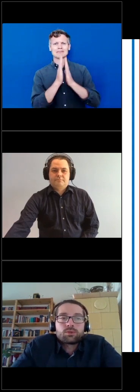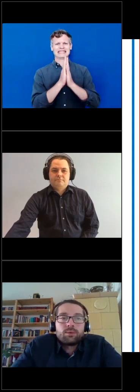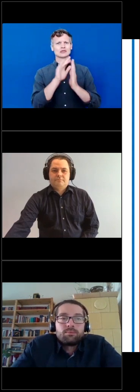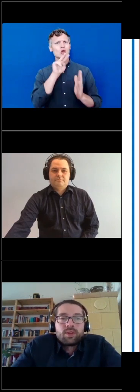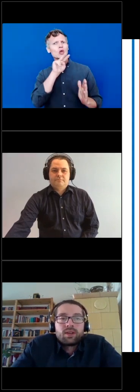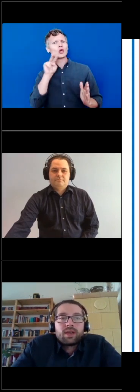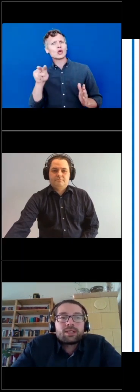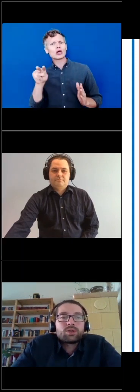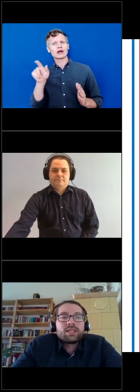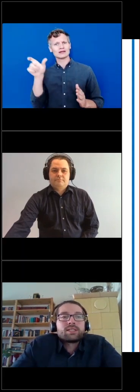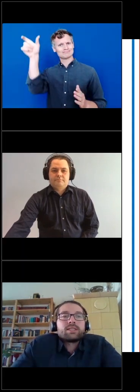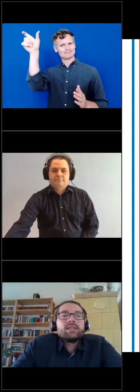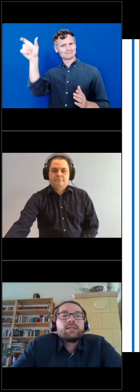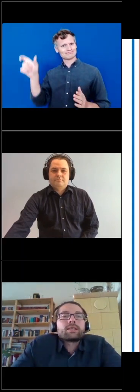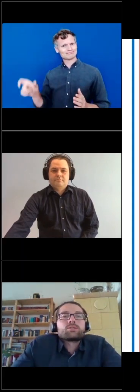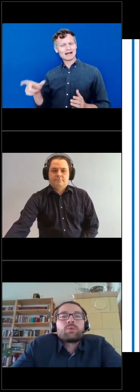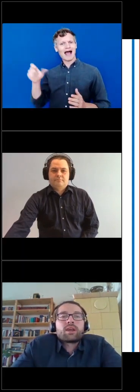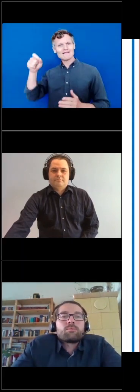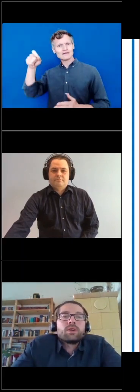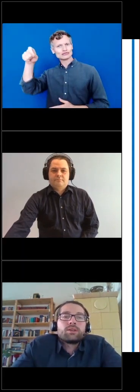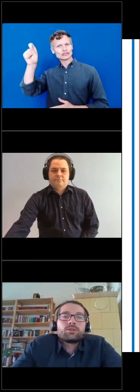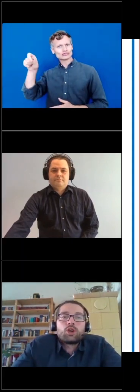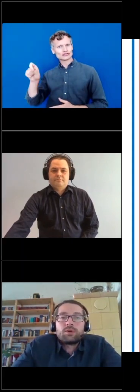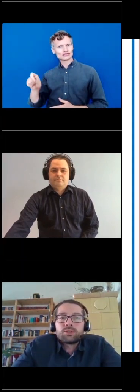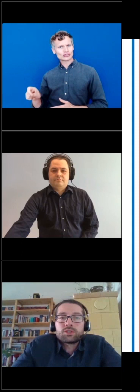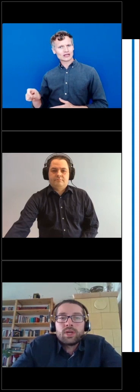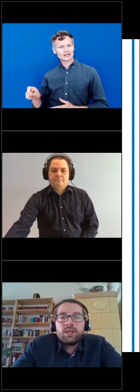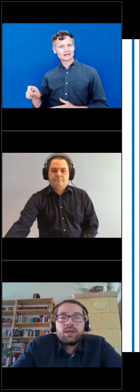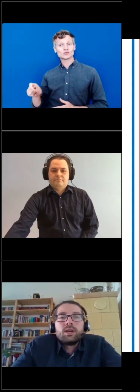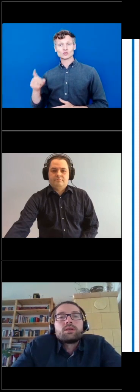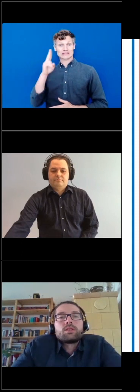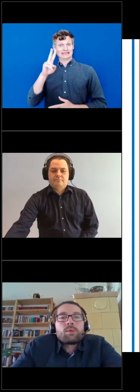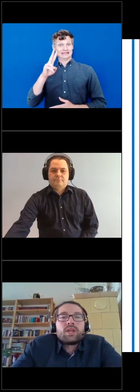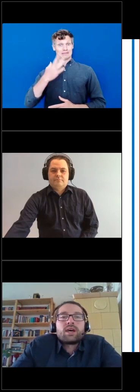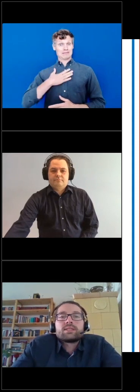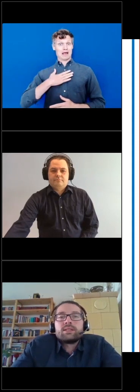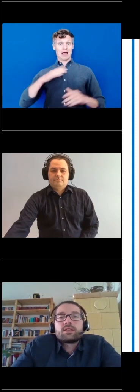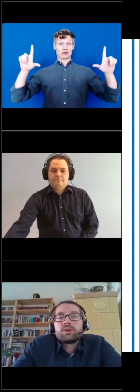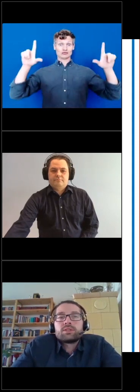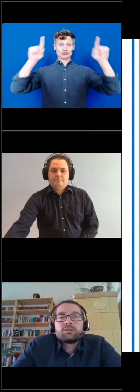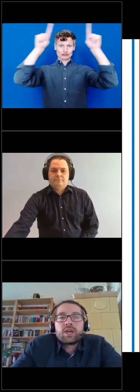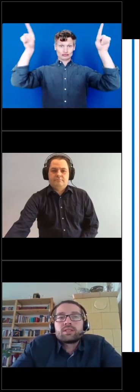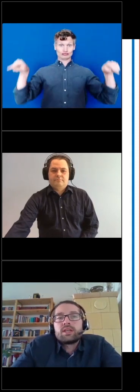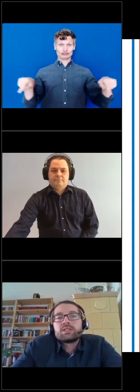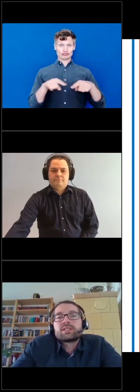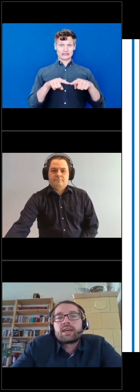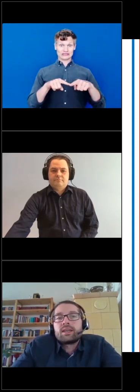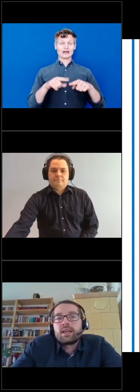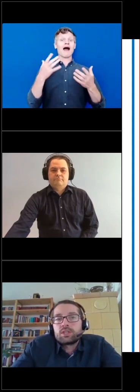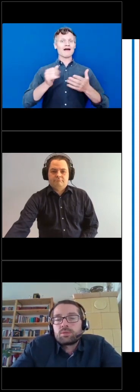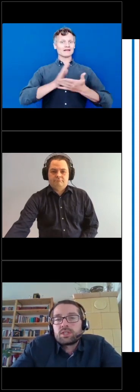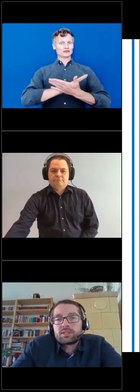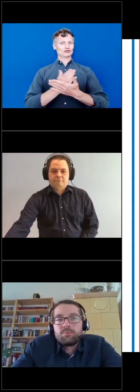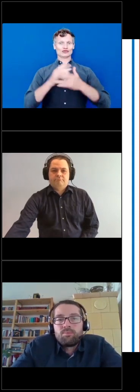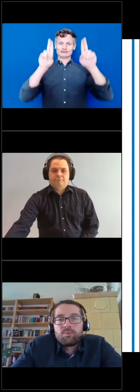of your screen. As you can see next to my camera in the top of your screen, the webinar is interpreted by international sign